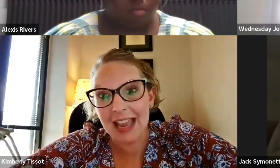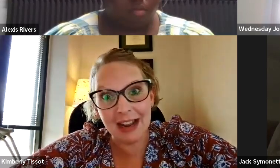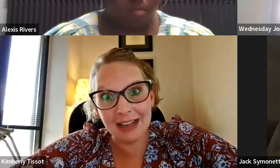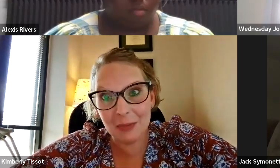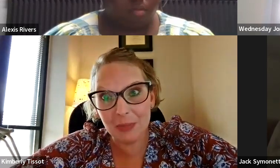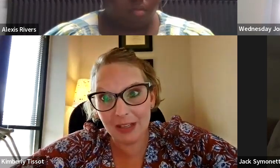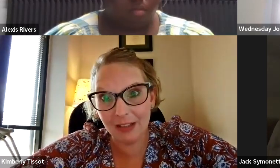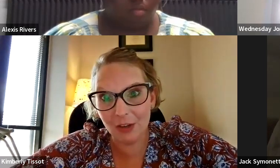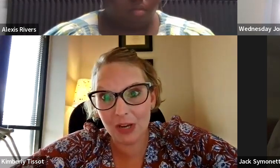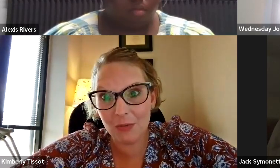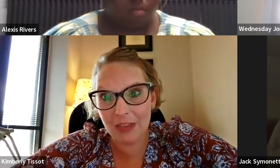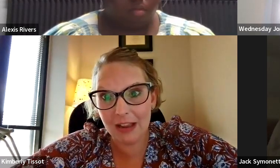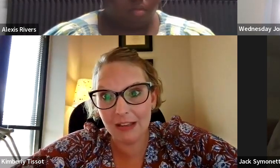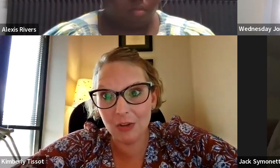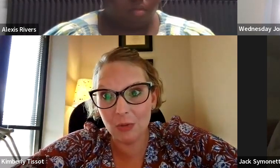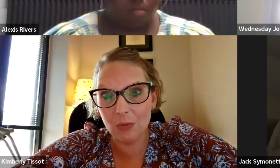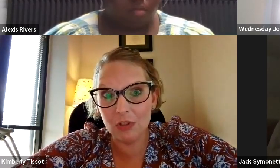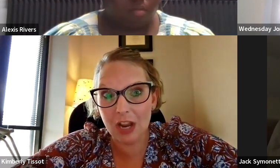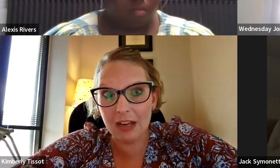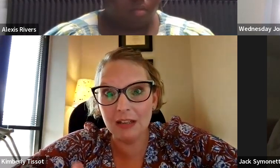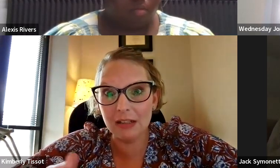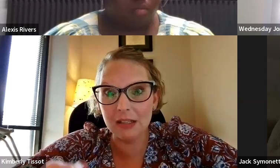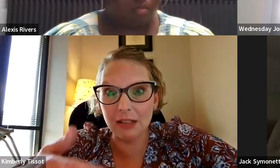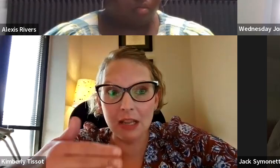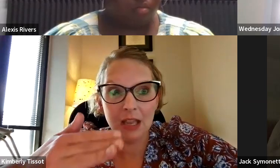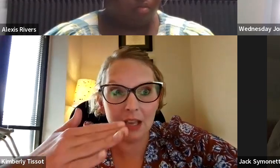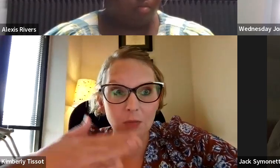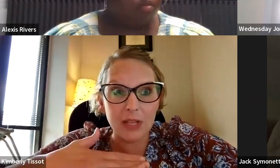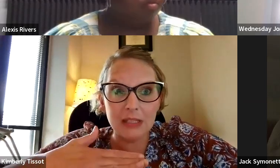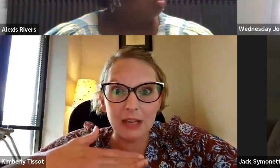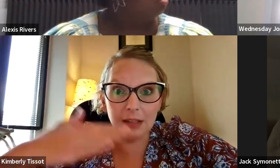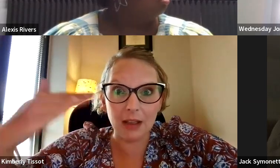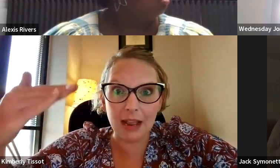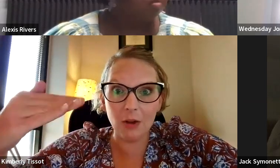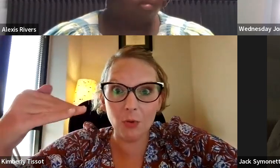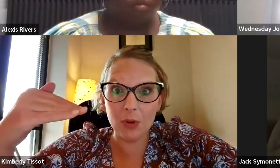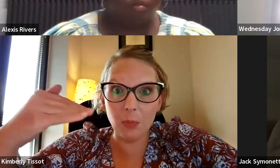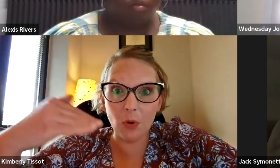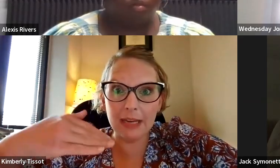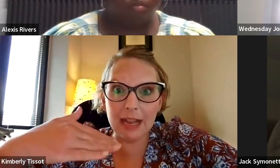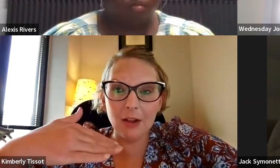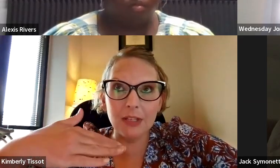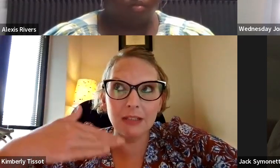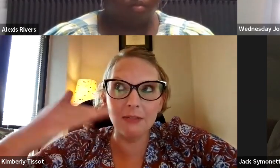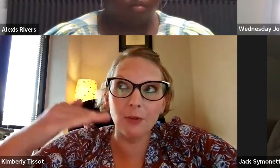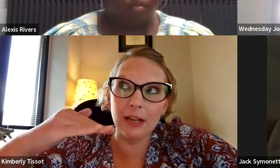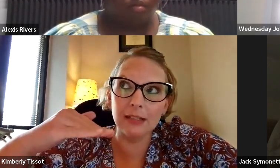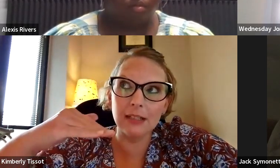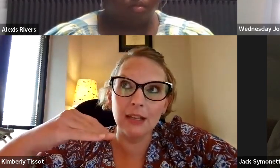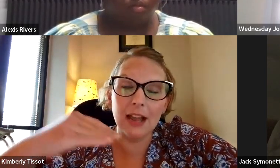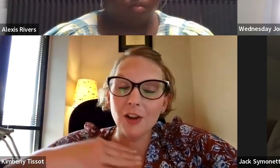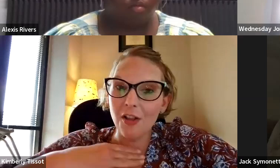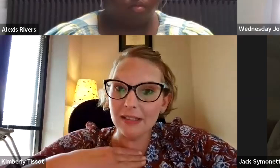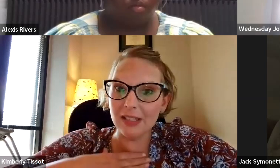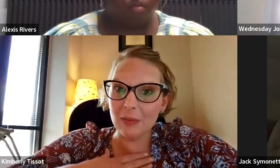inequity. And I completely agree with that. So Jack and Alexis, like, and Wednesday, like, how do we break down the